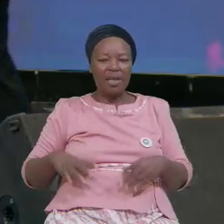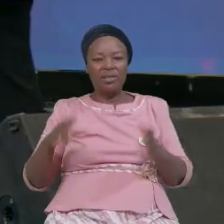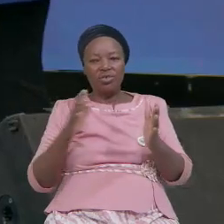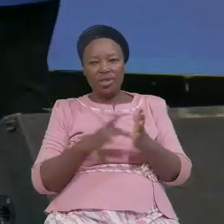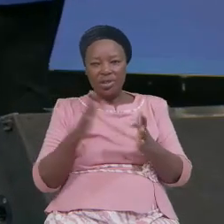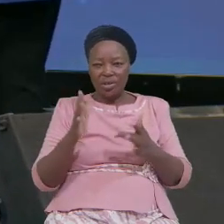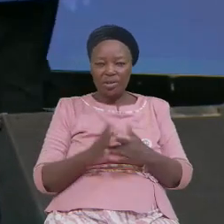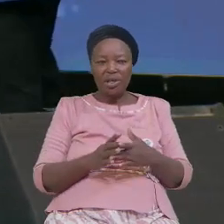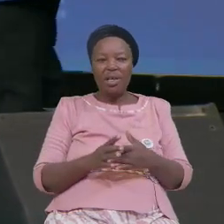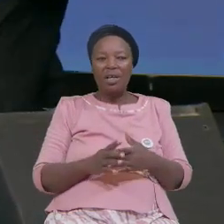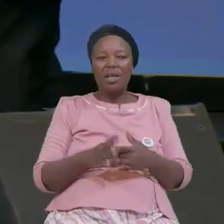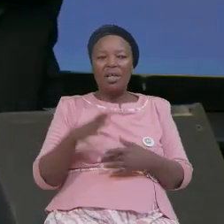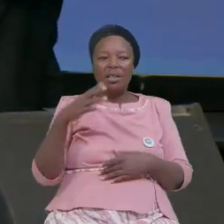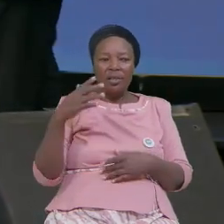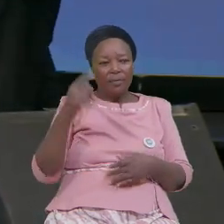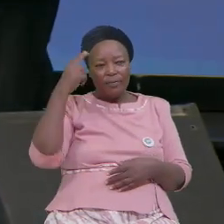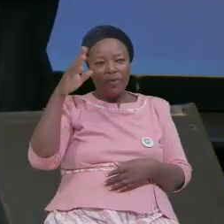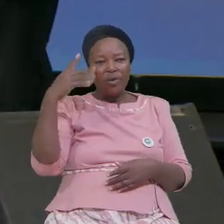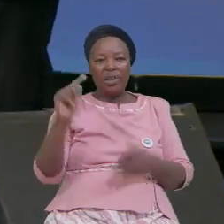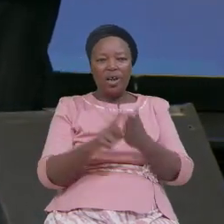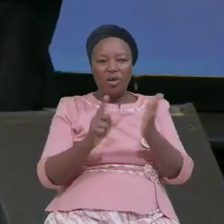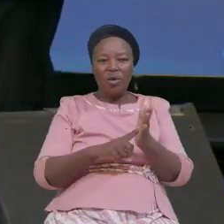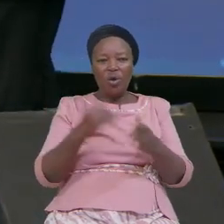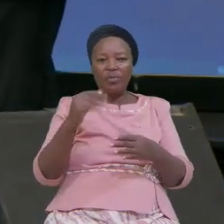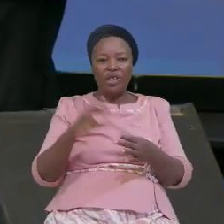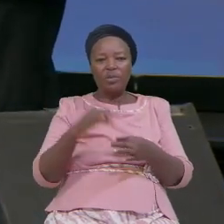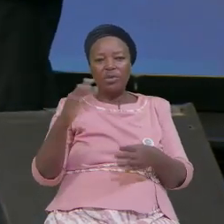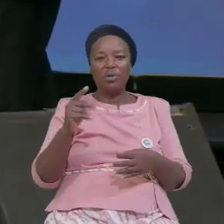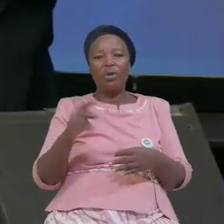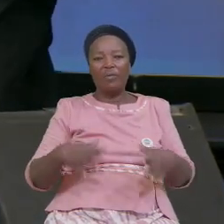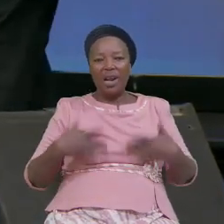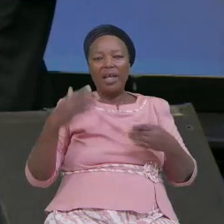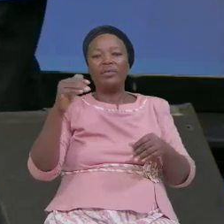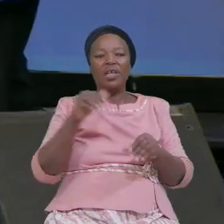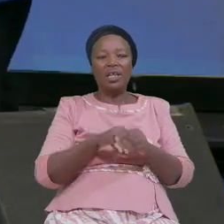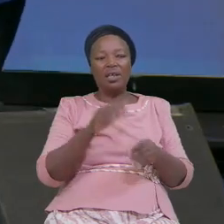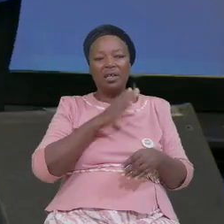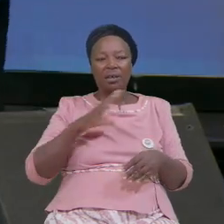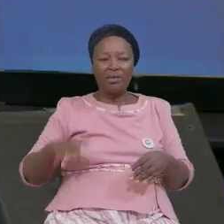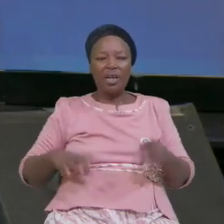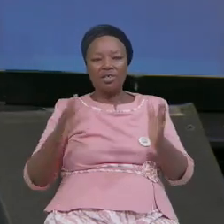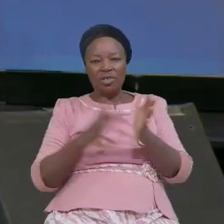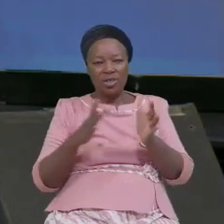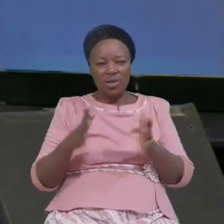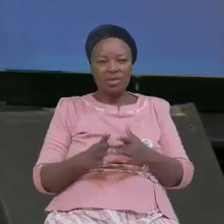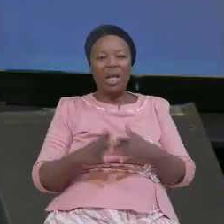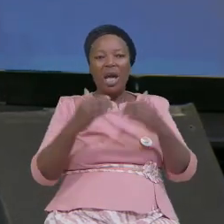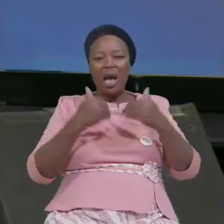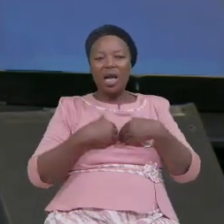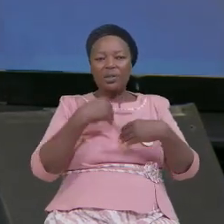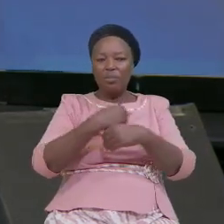The principle, the power of the Spirit of life in Christ Jesus has made